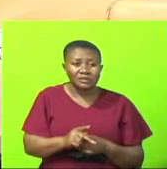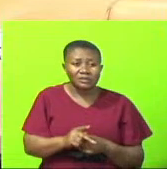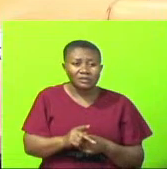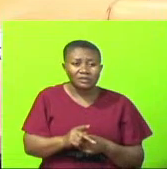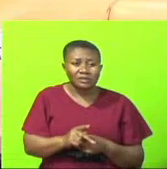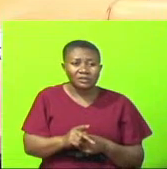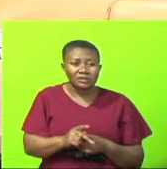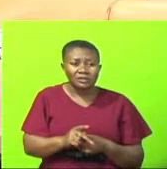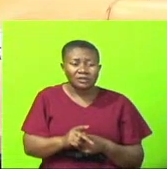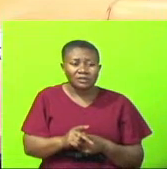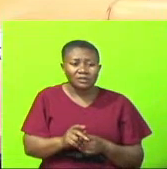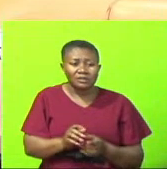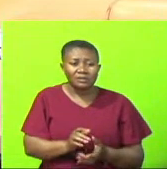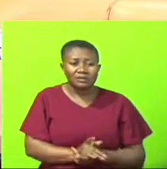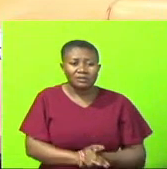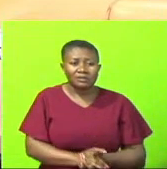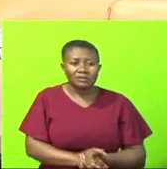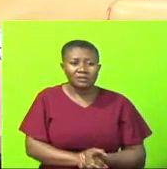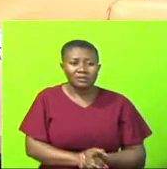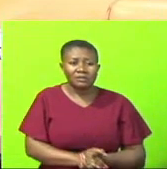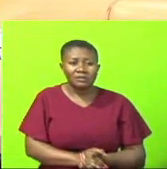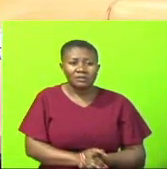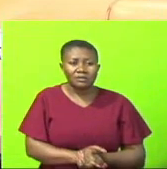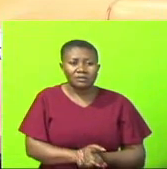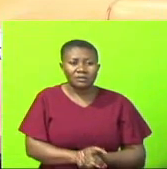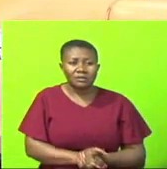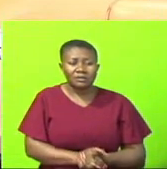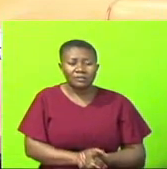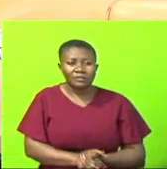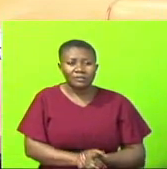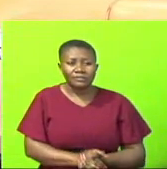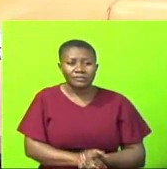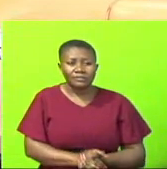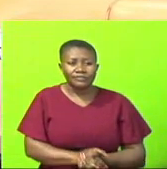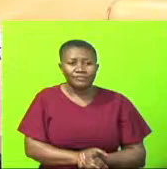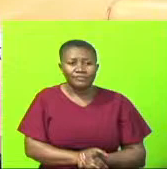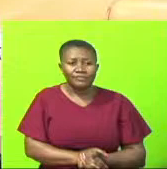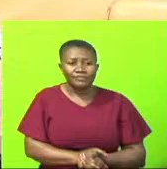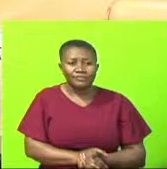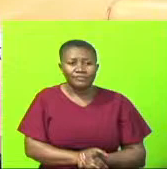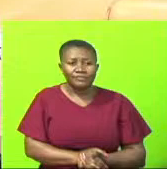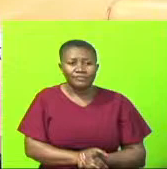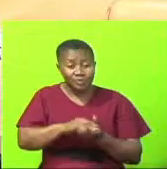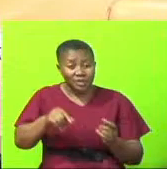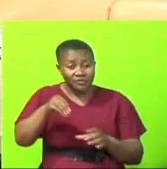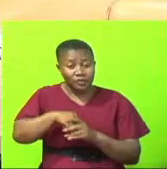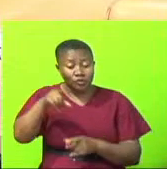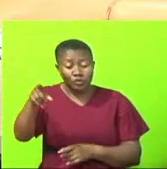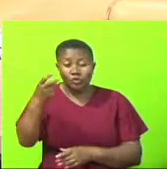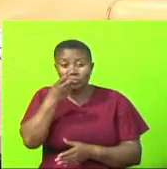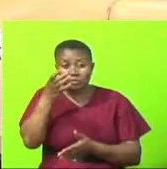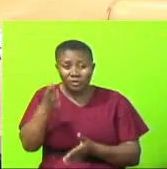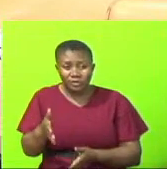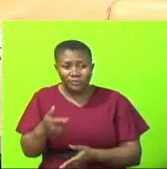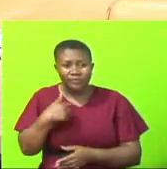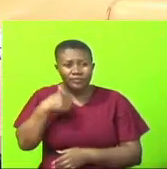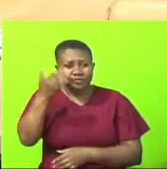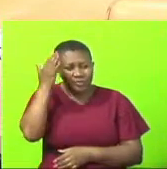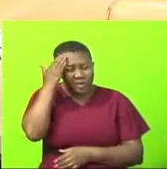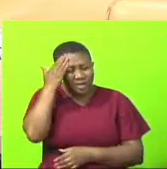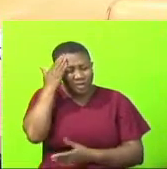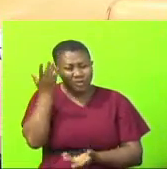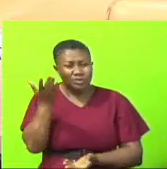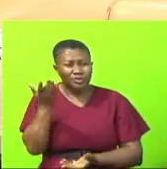our practice was concerned. And I know that you are a man of procedure. And procedure was one of your strong points. And I know you are still a man of